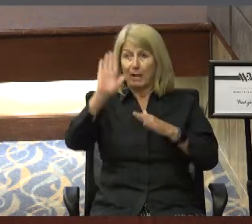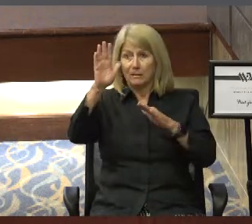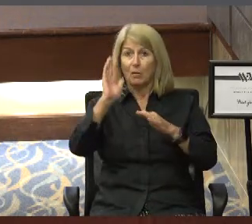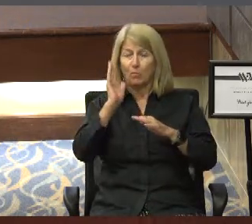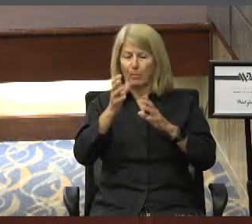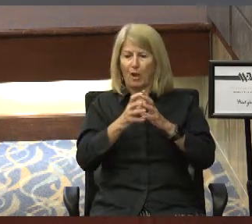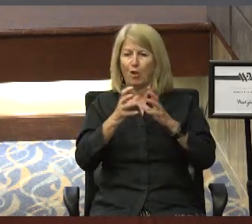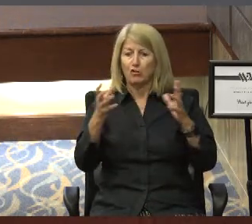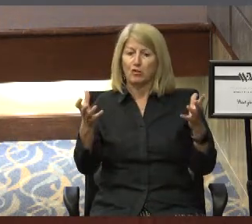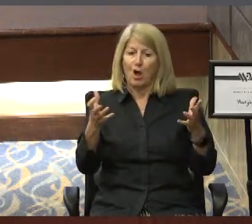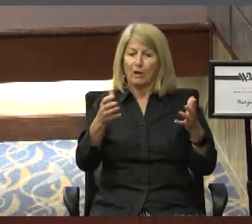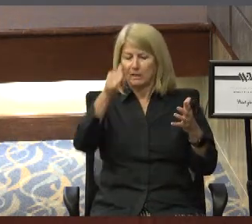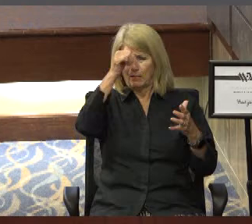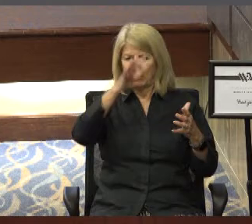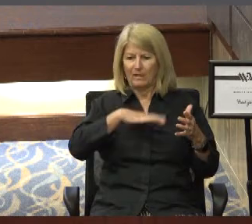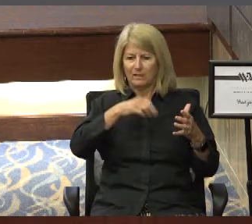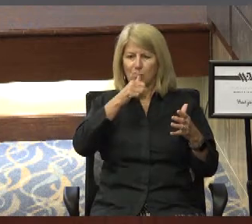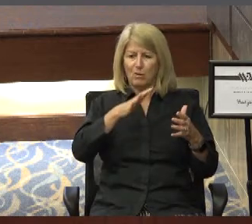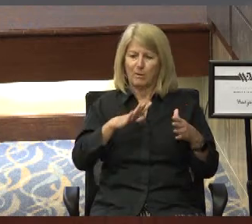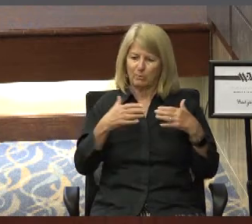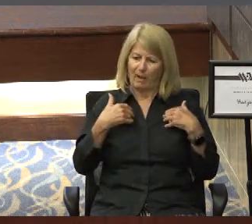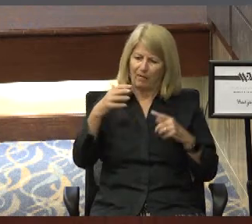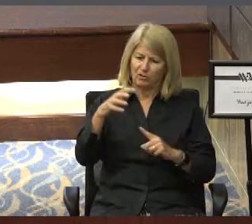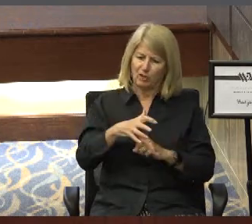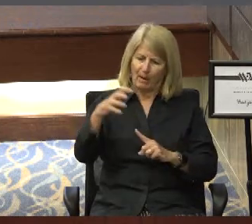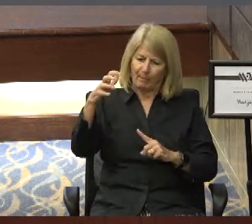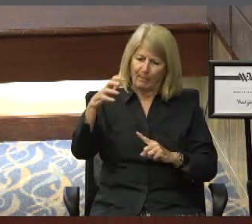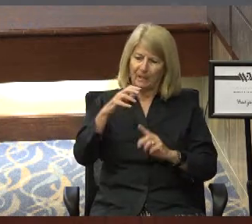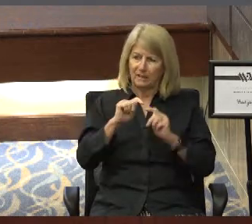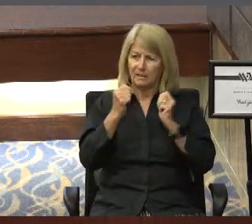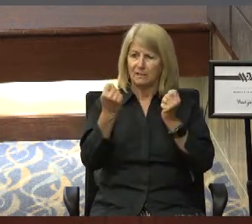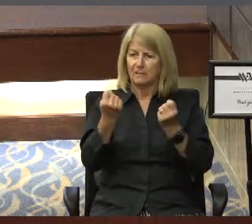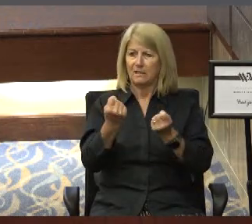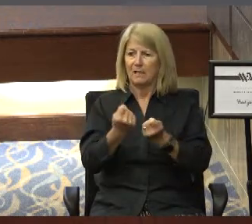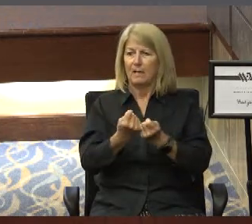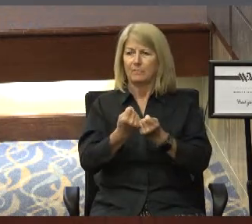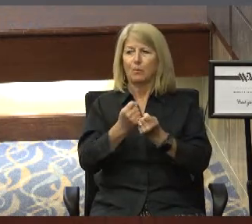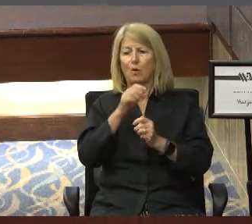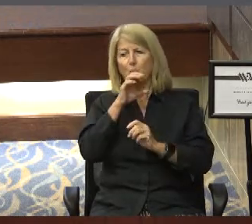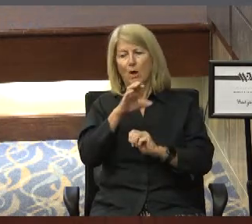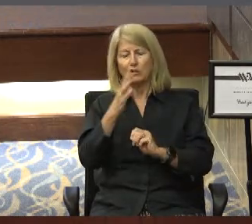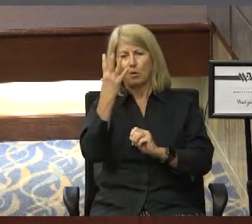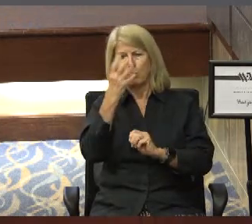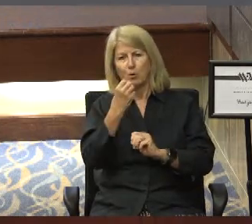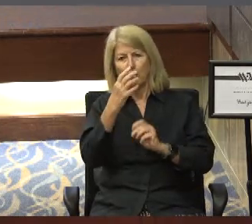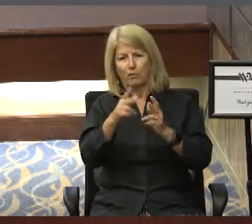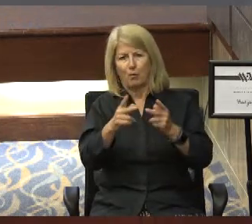great. Men's, women's basketball. We have championship teams that we can go watch in a very beautiful place in a nice part of town.